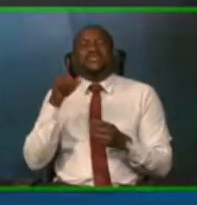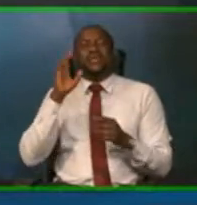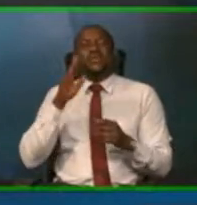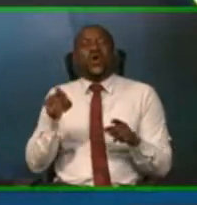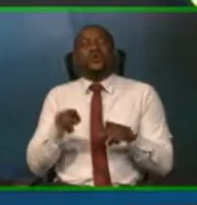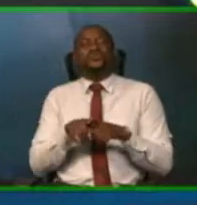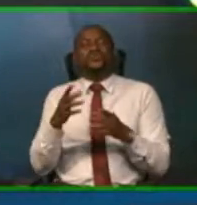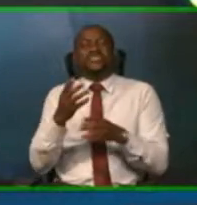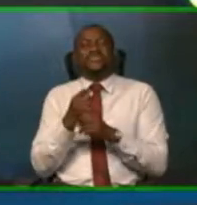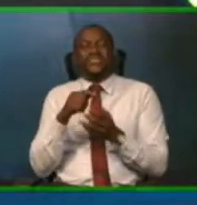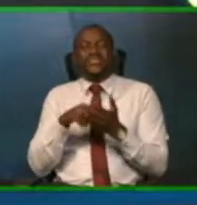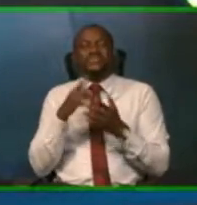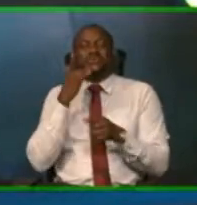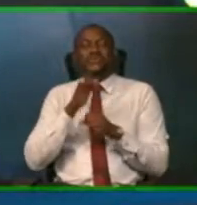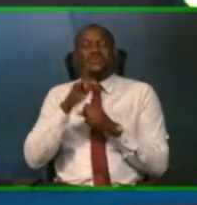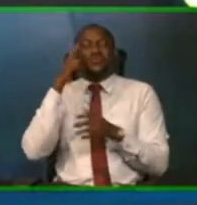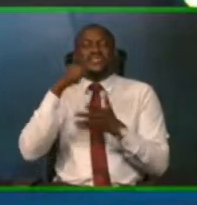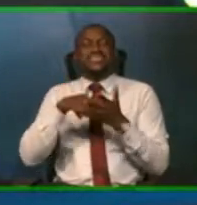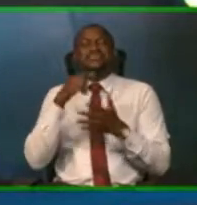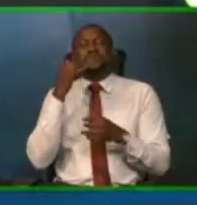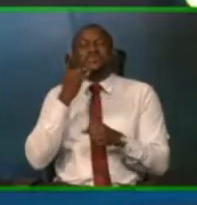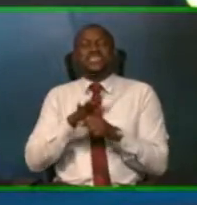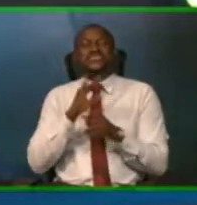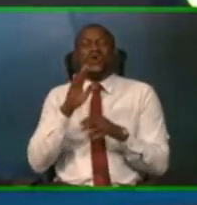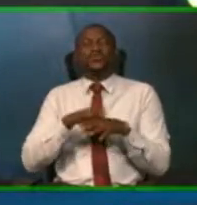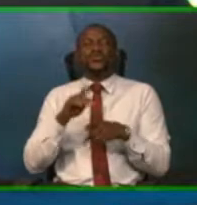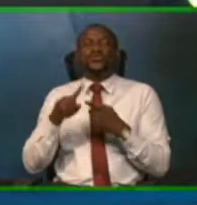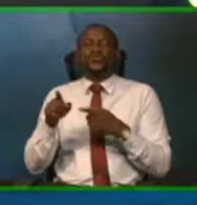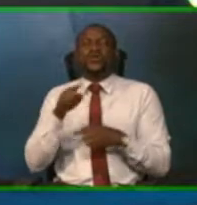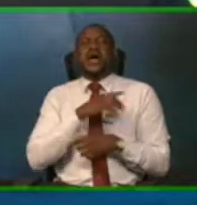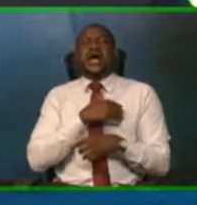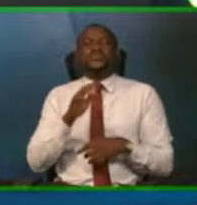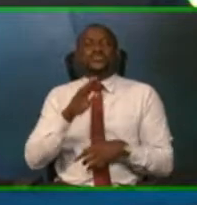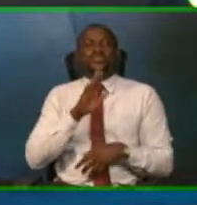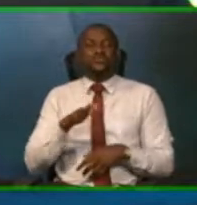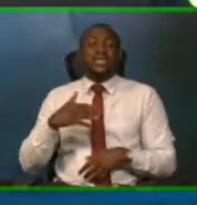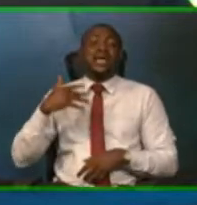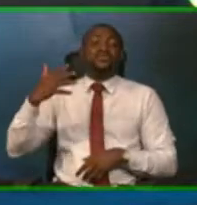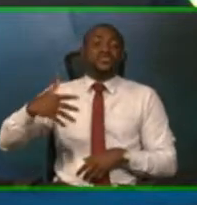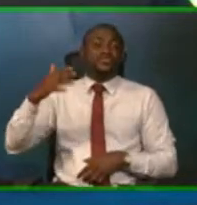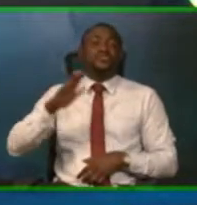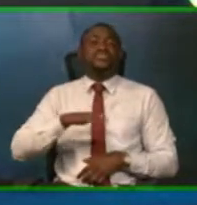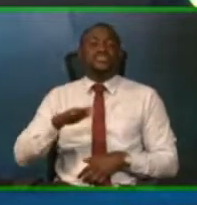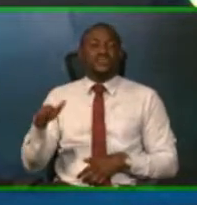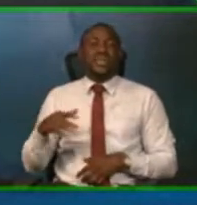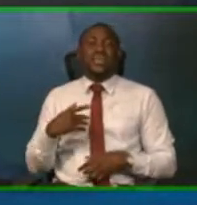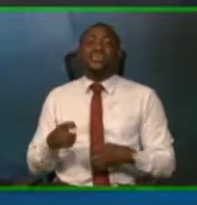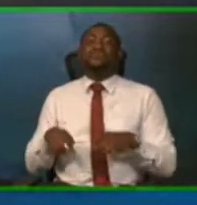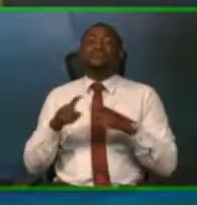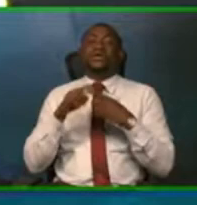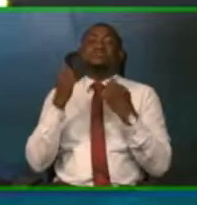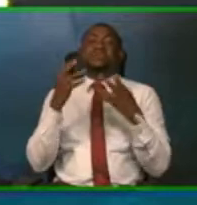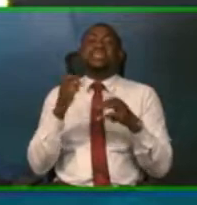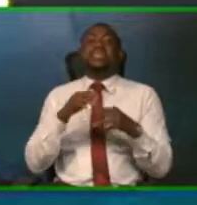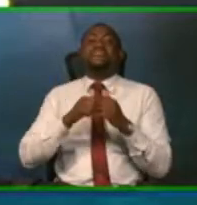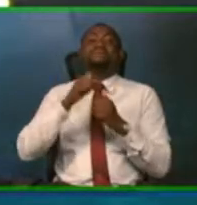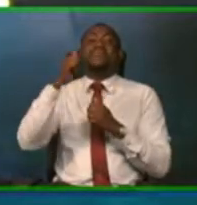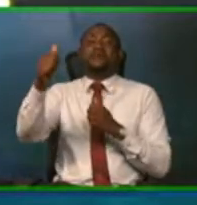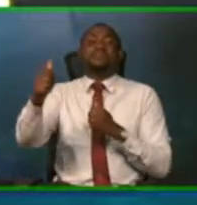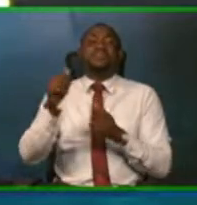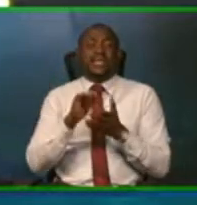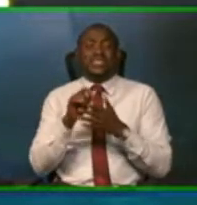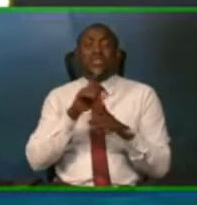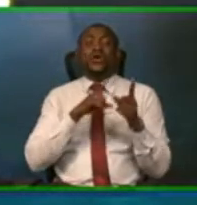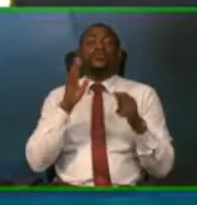this promise. He says, for this promise is unto you and to your children, your children's children, even to as many as are far off, those that the Lord will